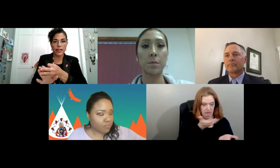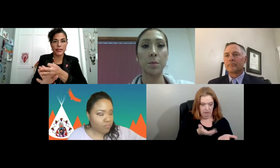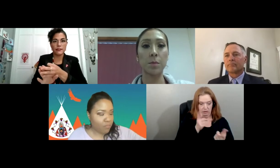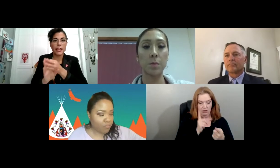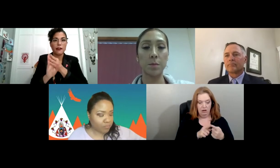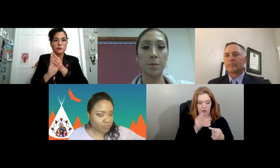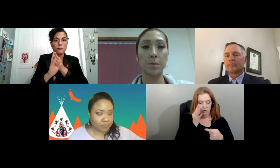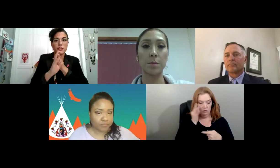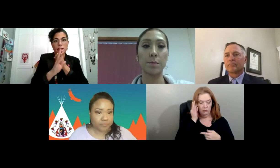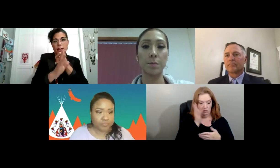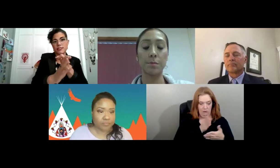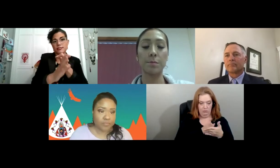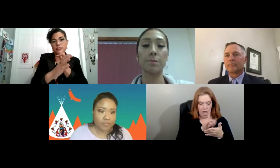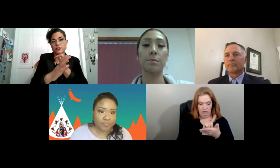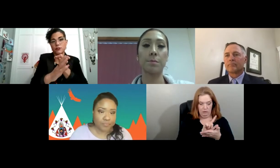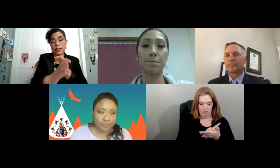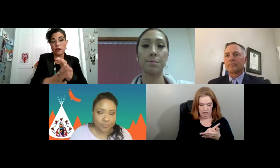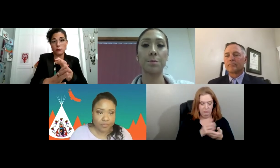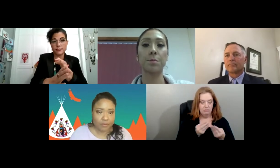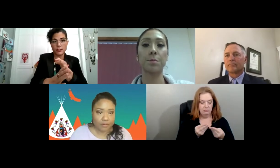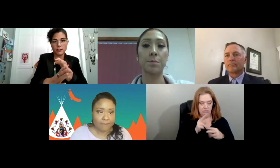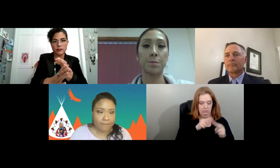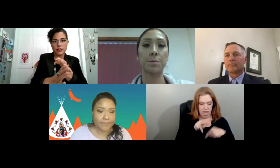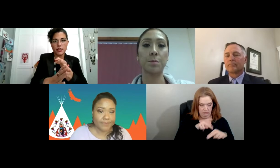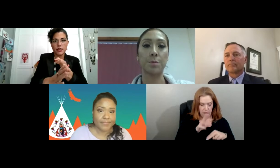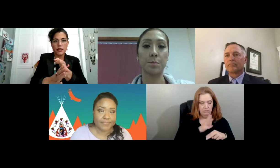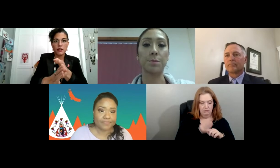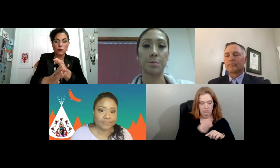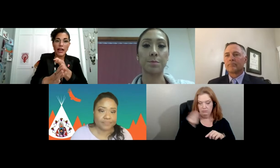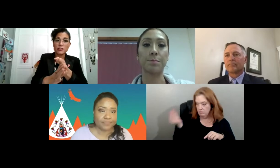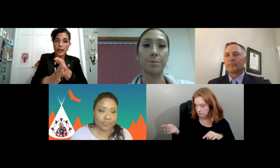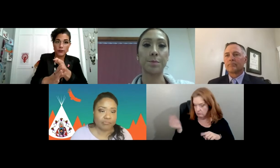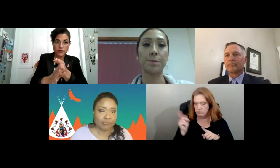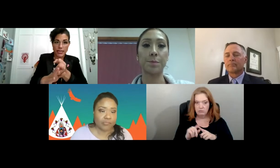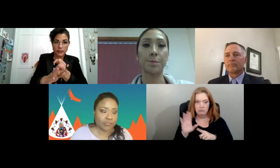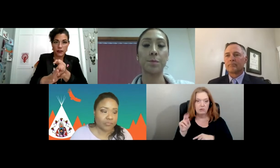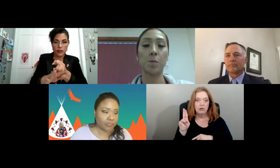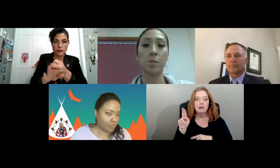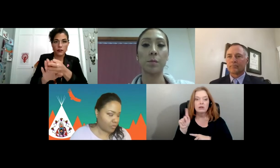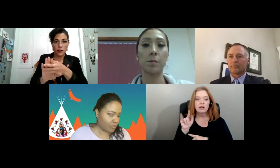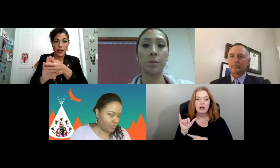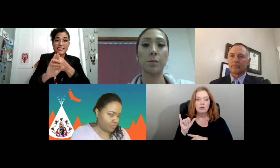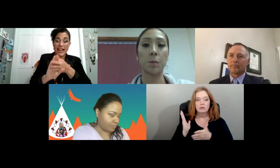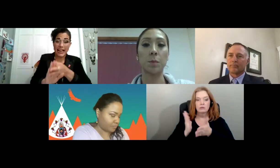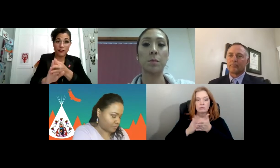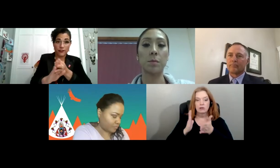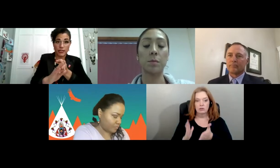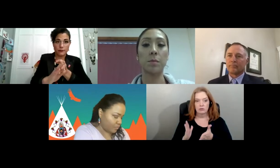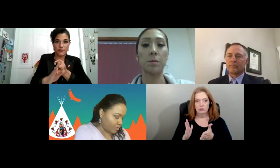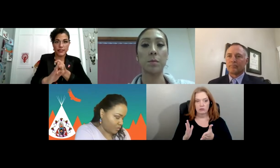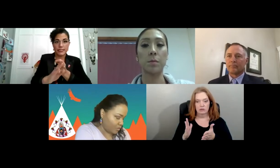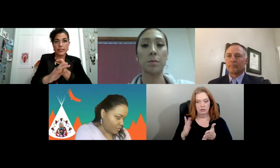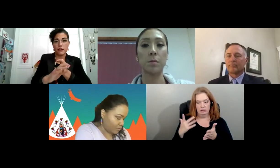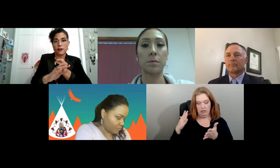look at it, and then they have to send it to the county prosecutor. We actually have no data on, or at least I haven't been